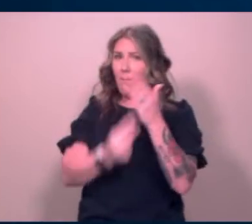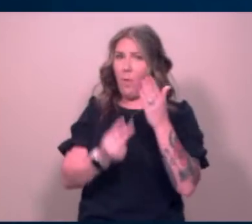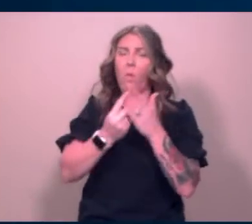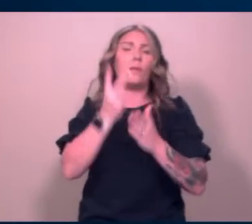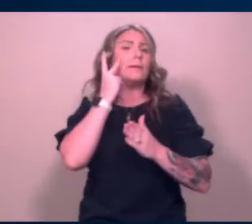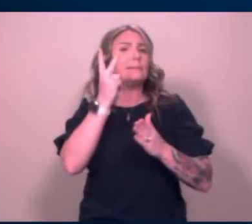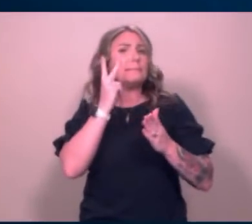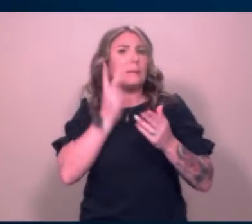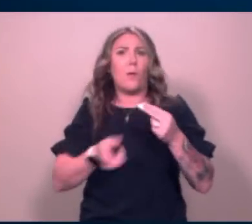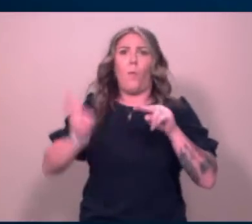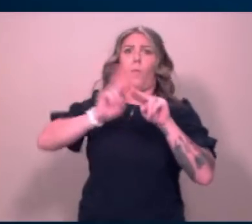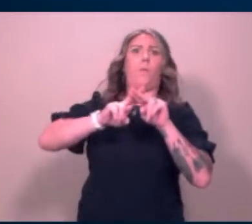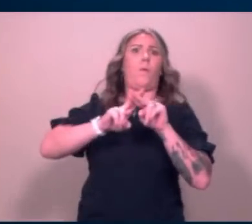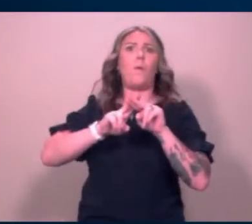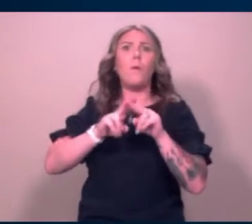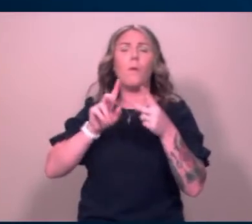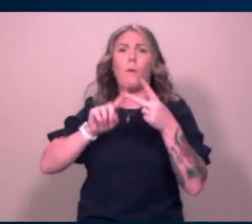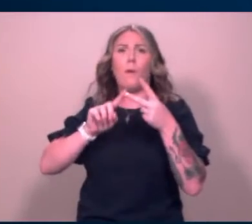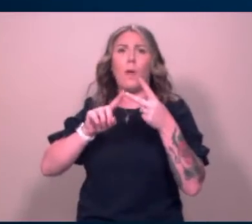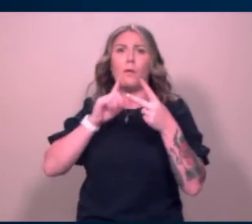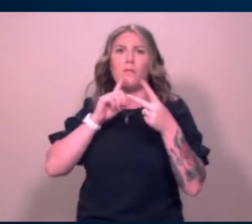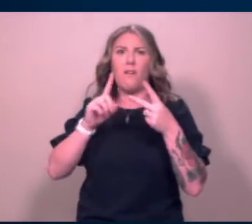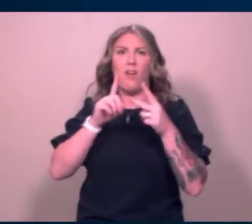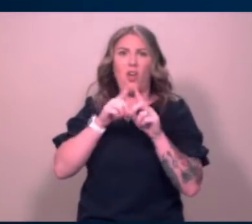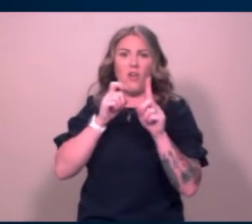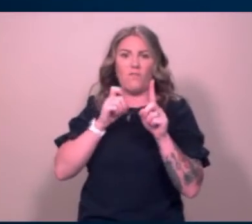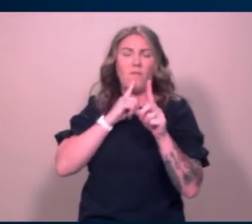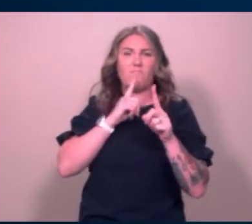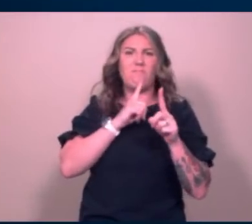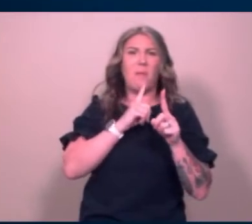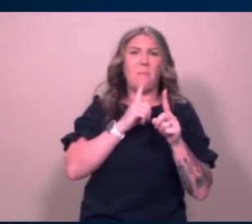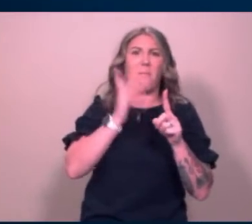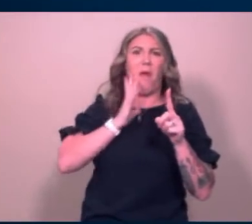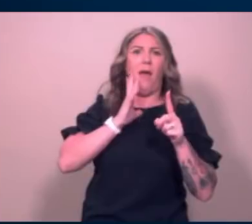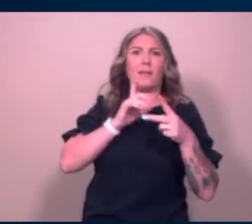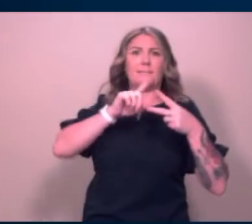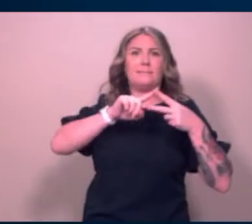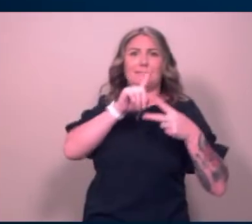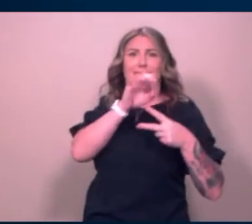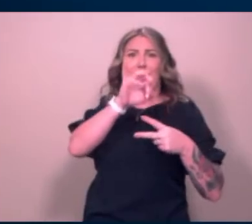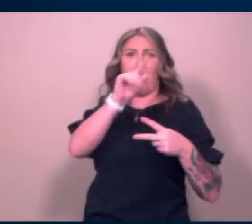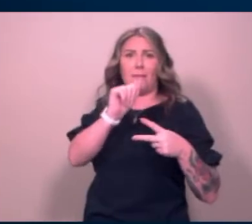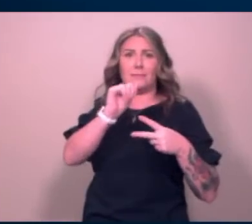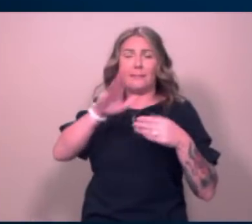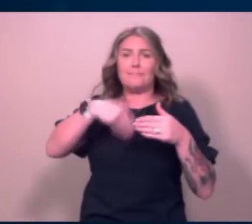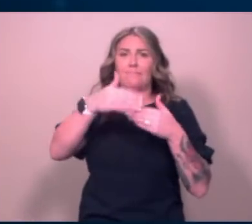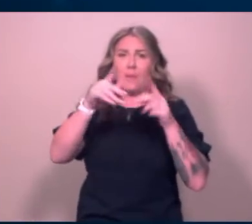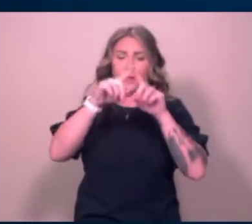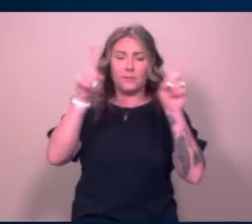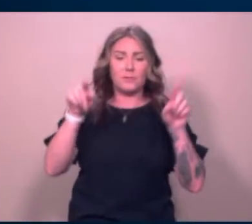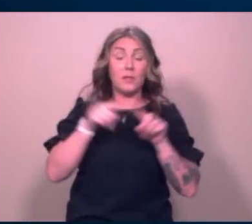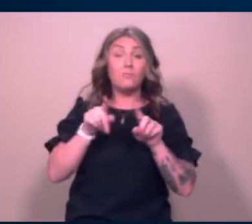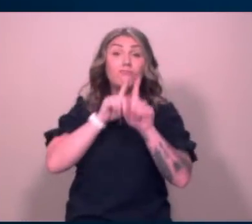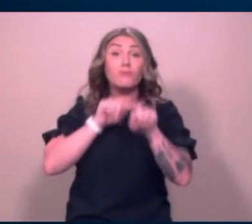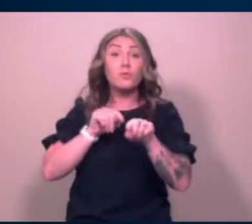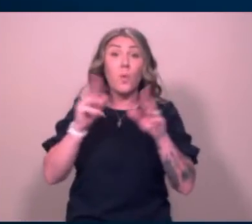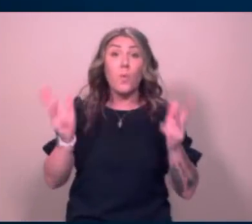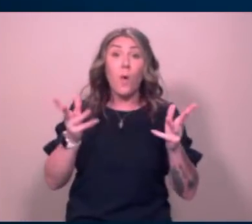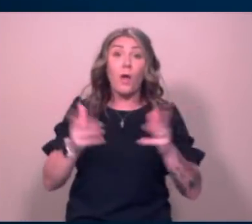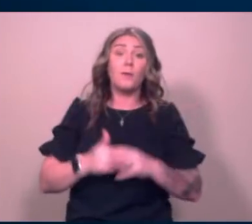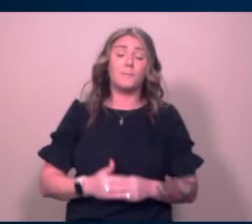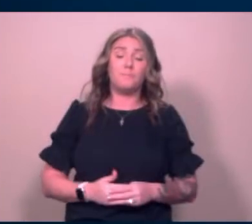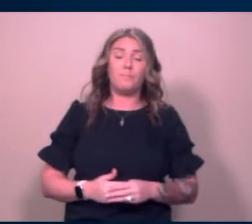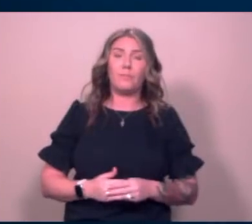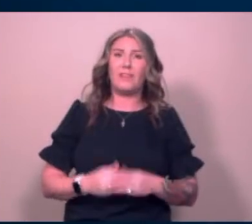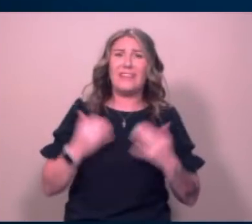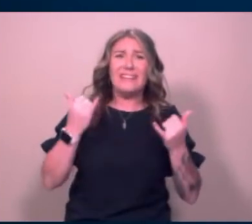in Omicron against a backdrop of a lot of Delta variant. Next slide. The result of this is that we are at one of